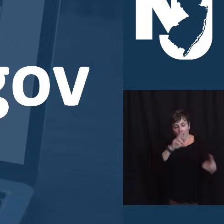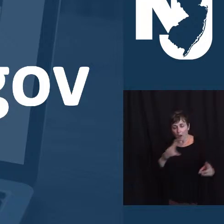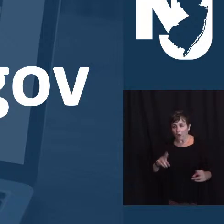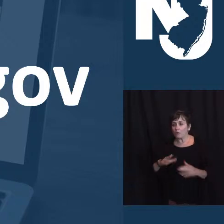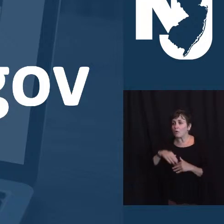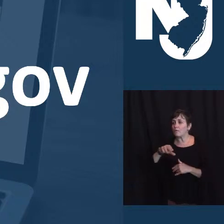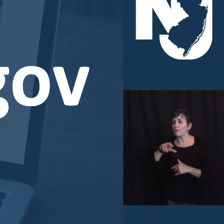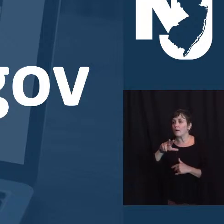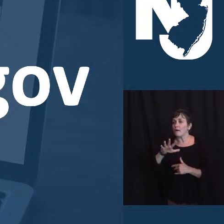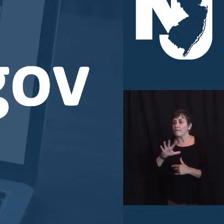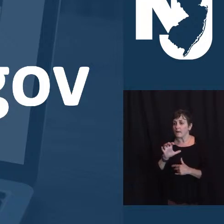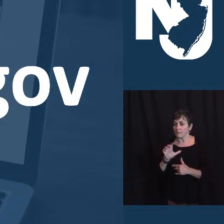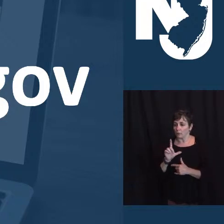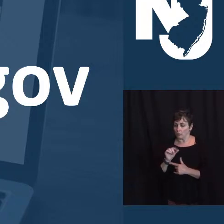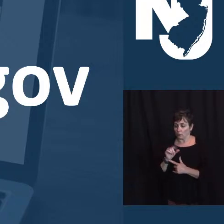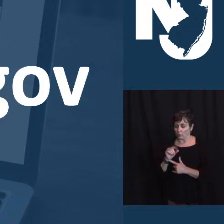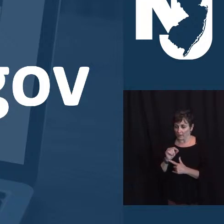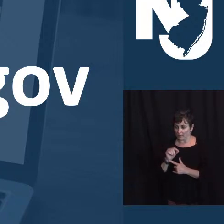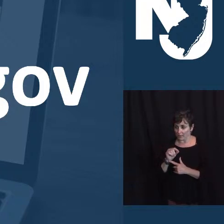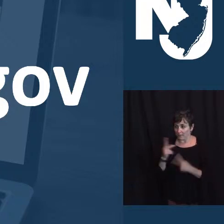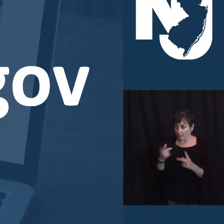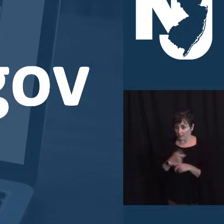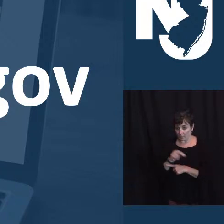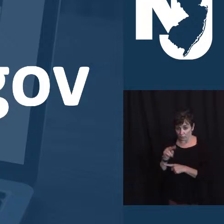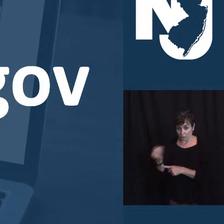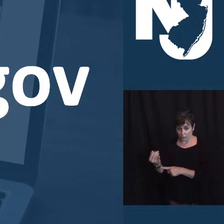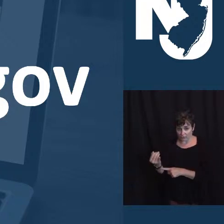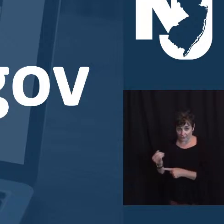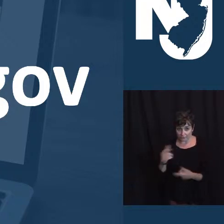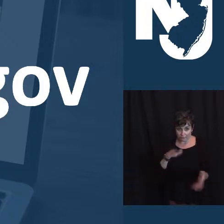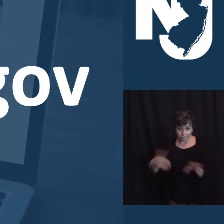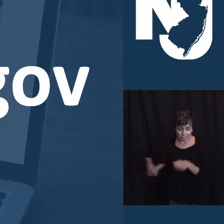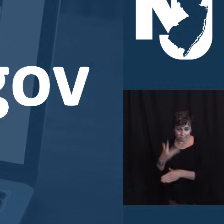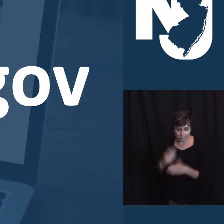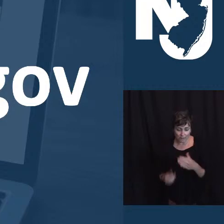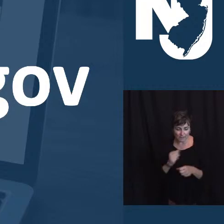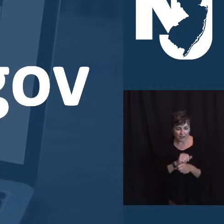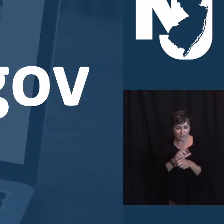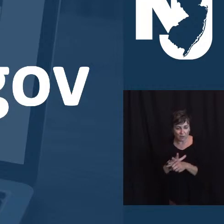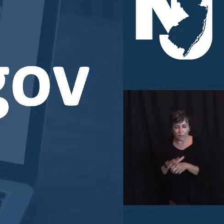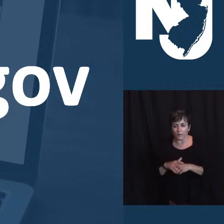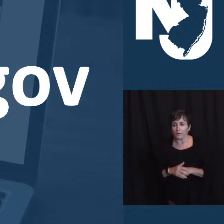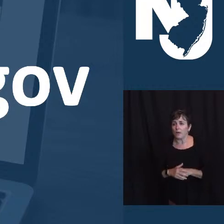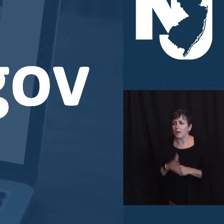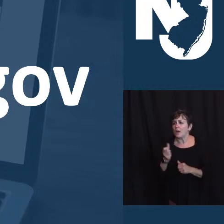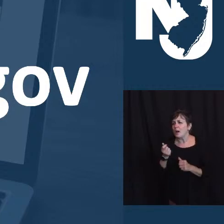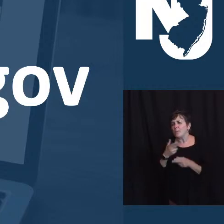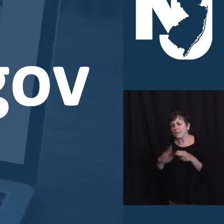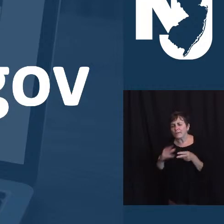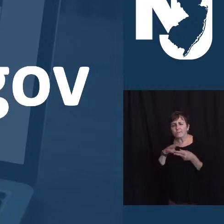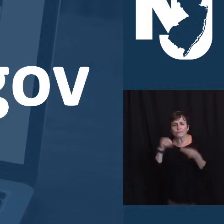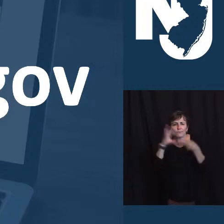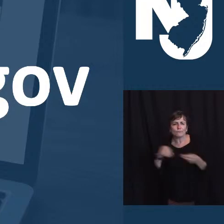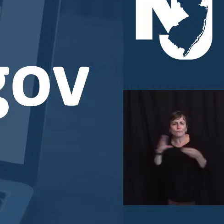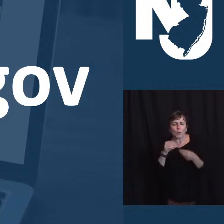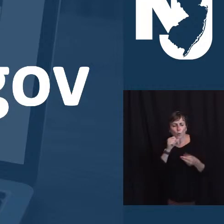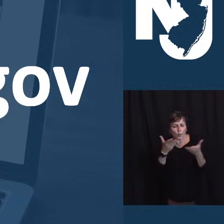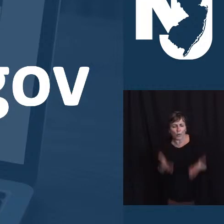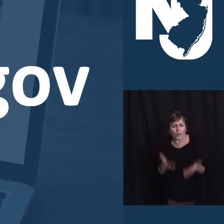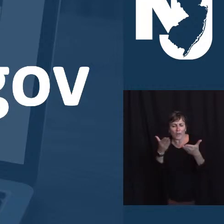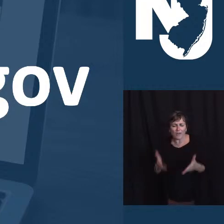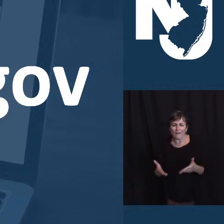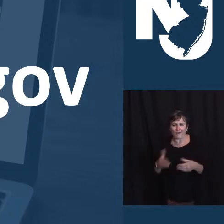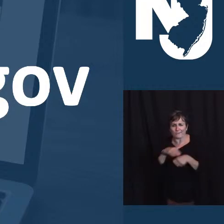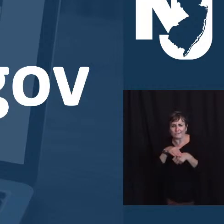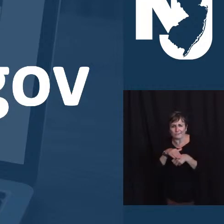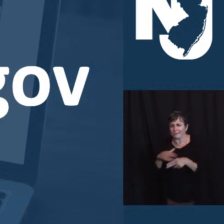New Jerseyans. Those whose names we've said and stories we've told are just a small percentage of those we've lost. But everyone